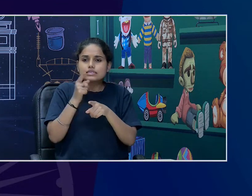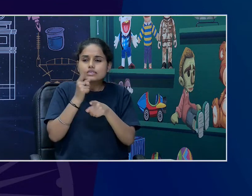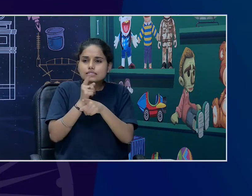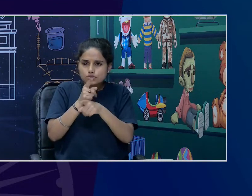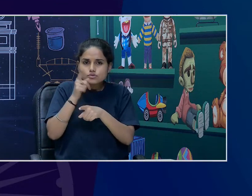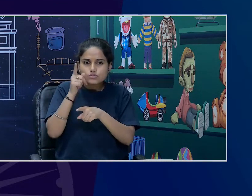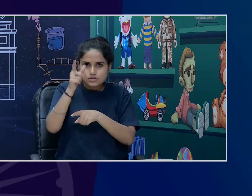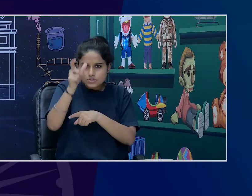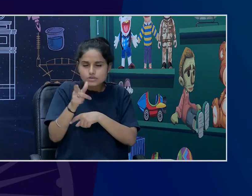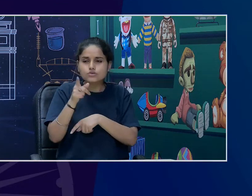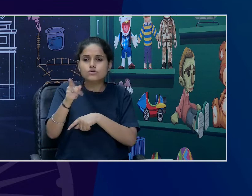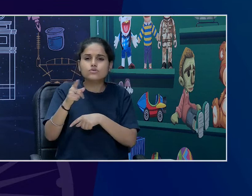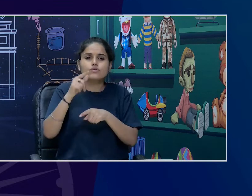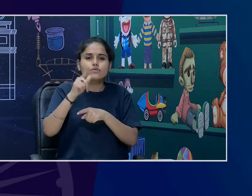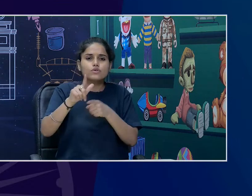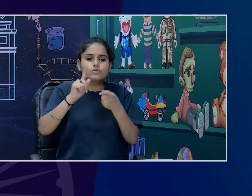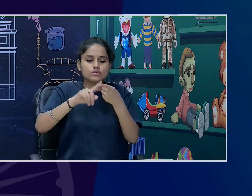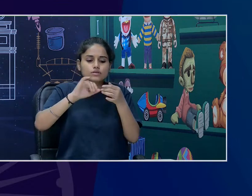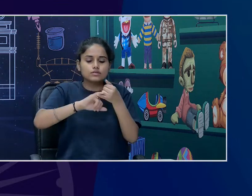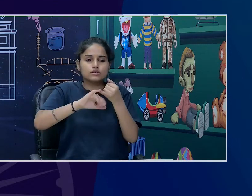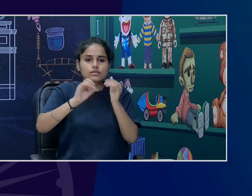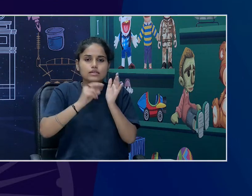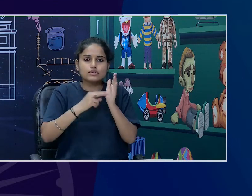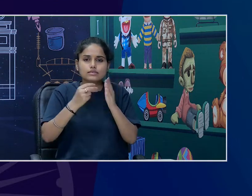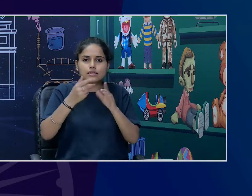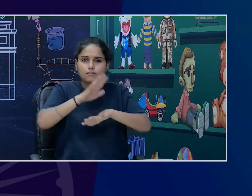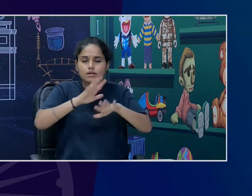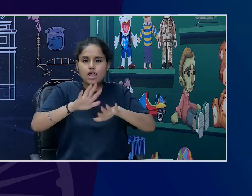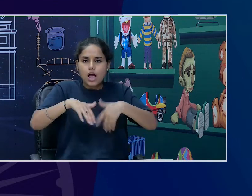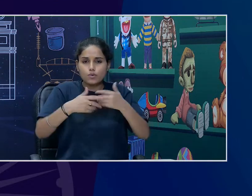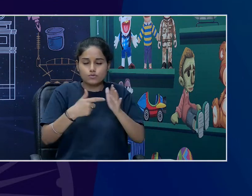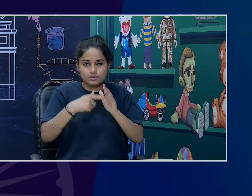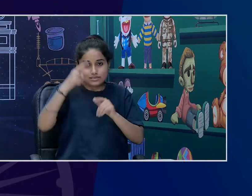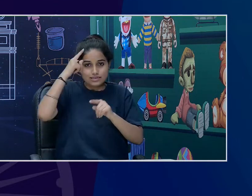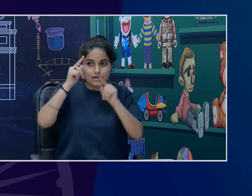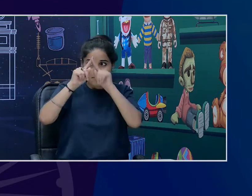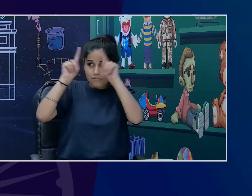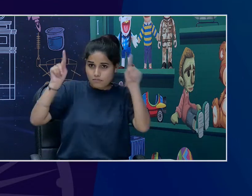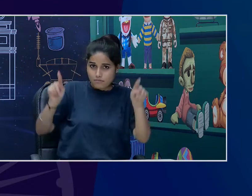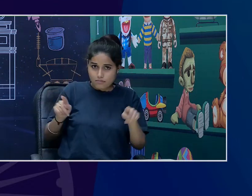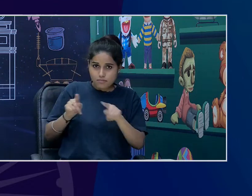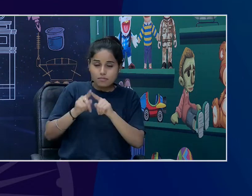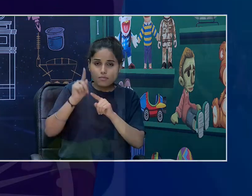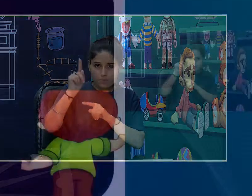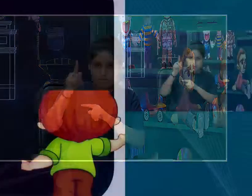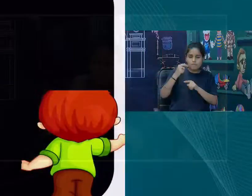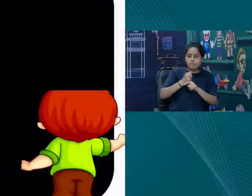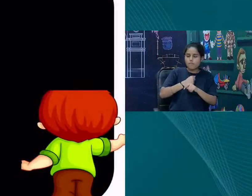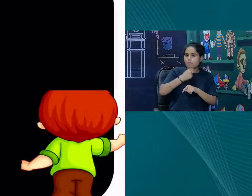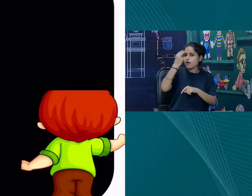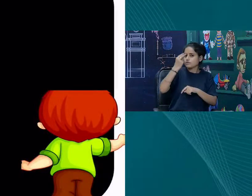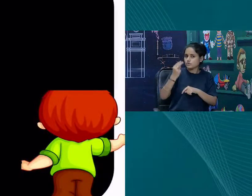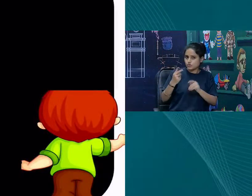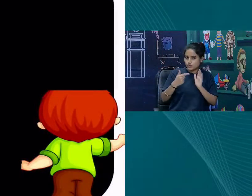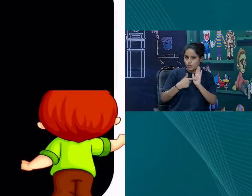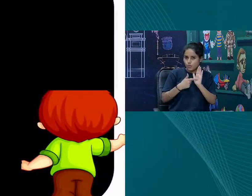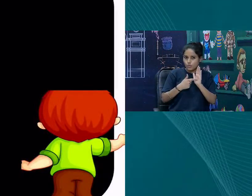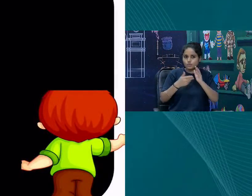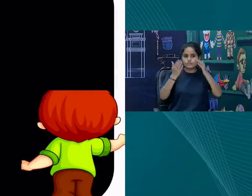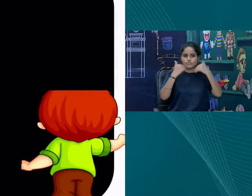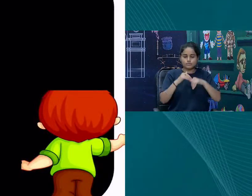plans. Please. Sure, let's move. On my blackboard, I can draw. On my blackboard, I can